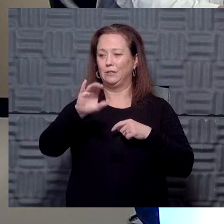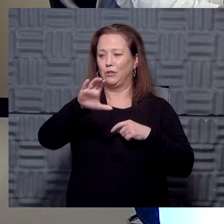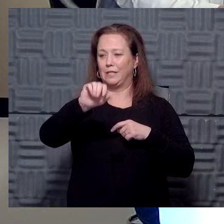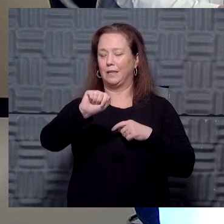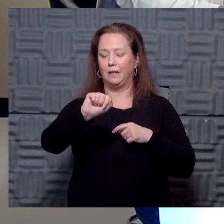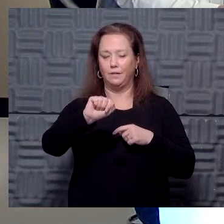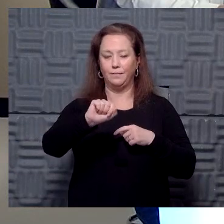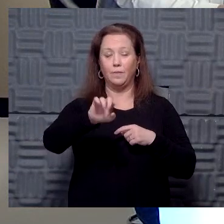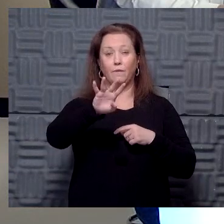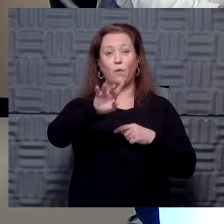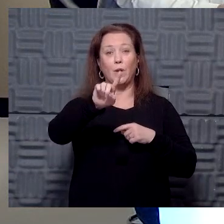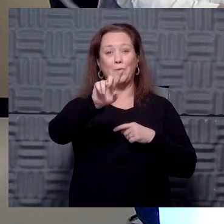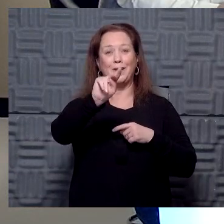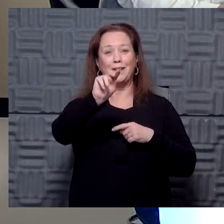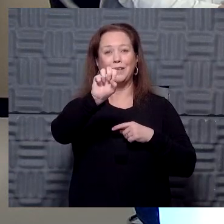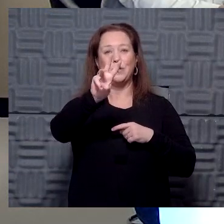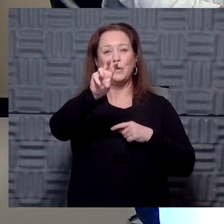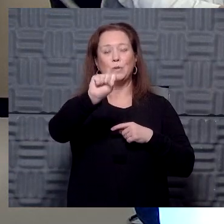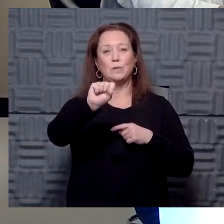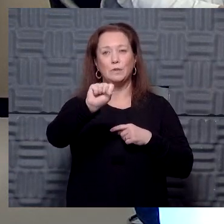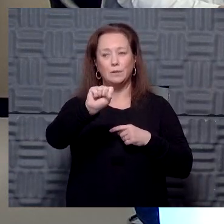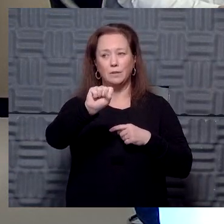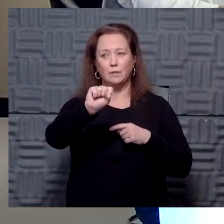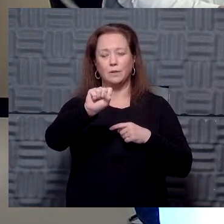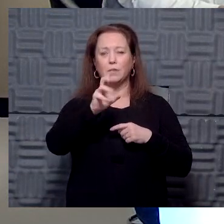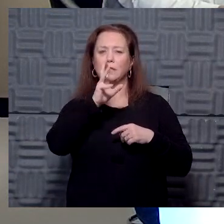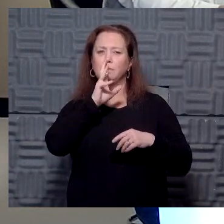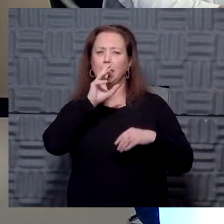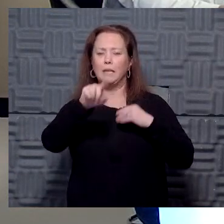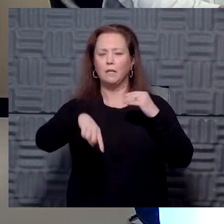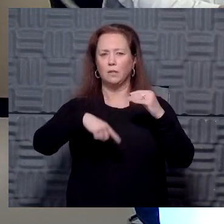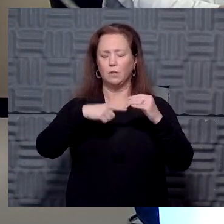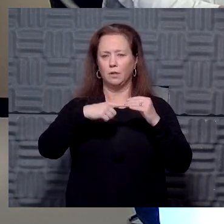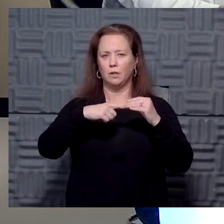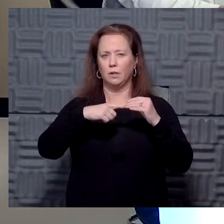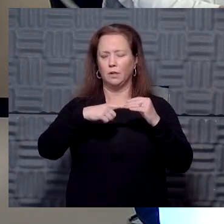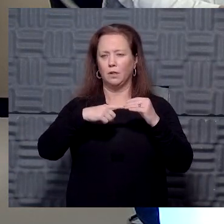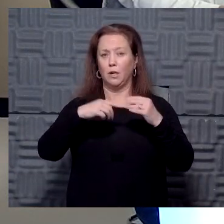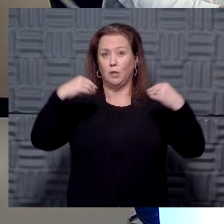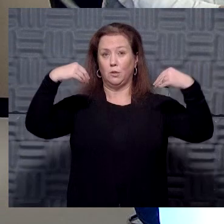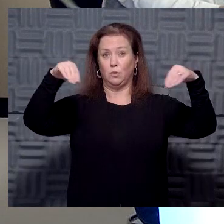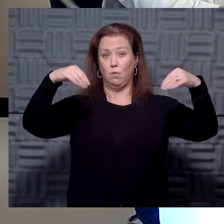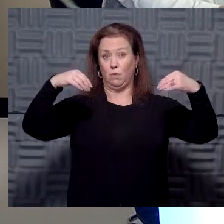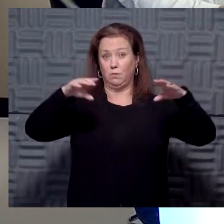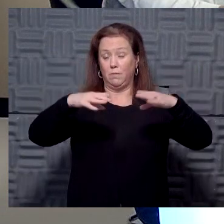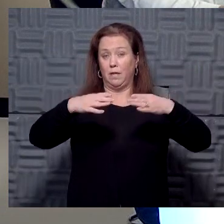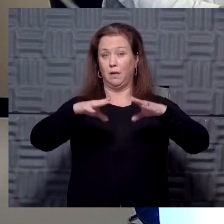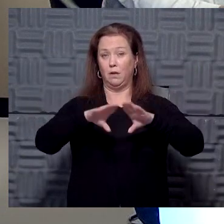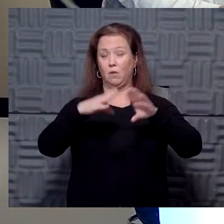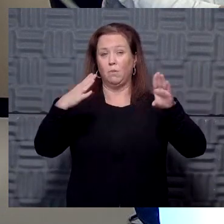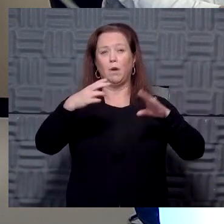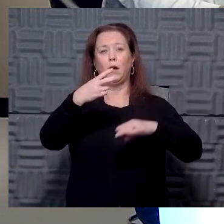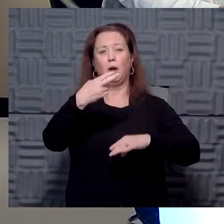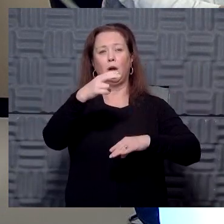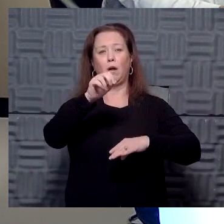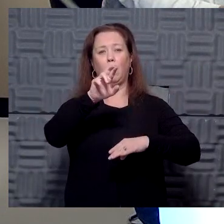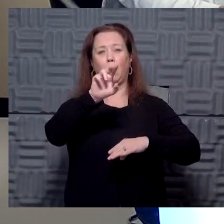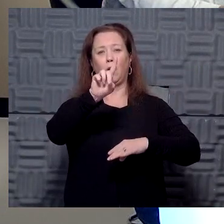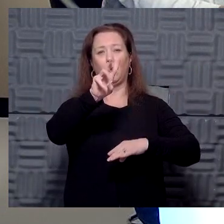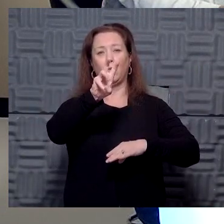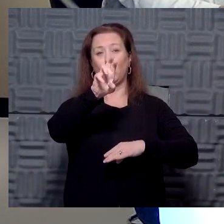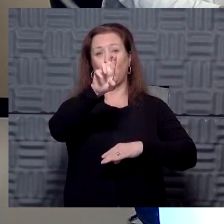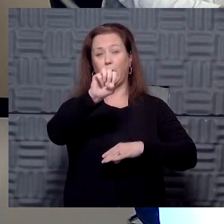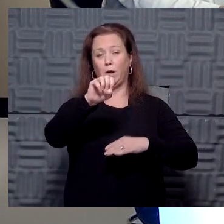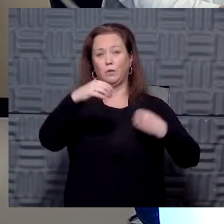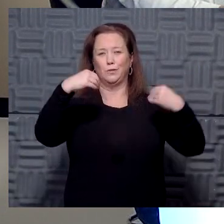already asked the question. Okay, no problem. Speaking to the, stores being open, we know hardware stores and things like that